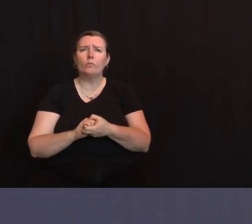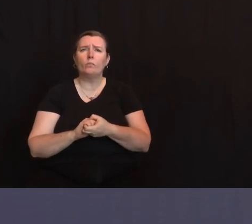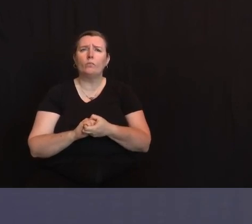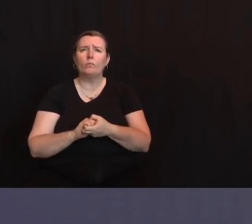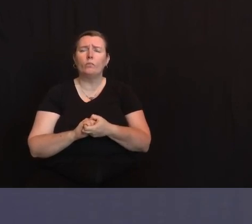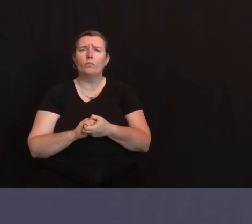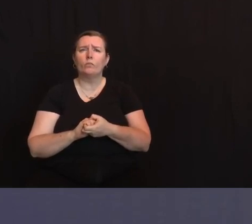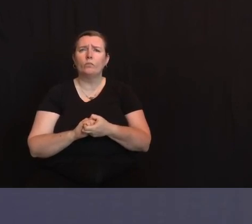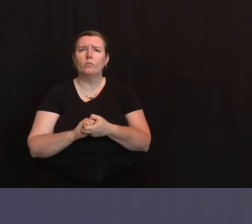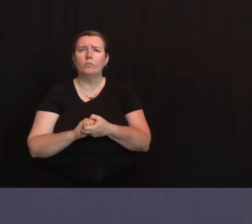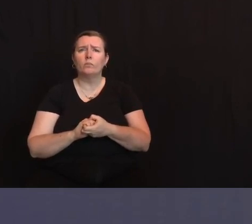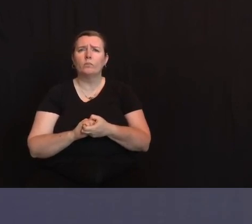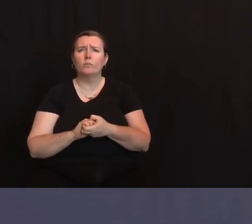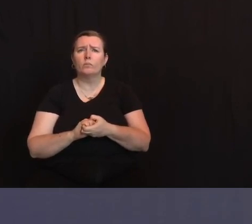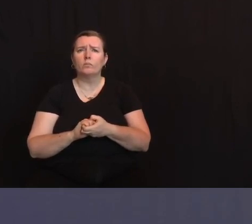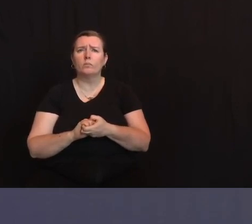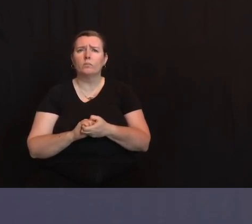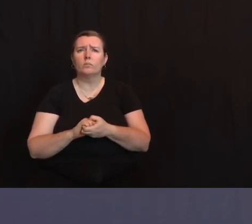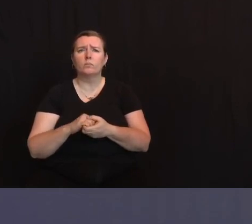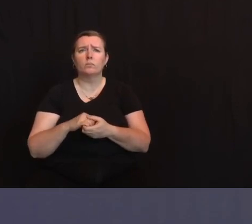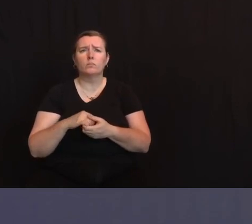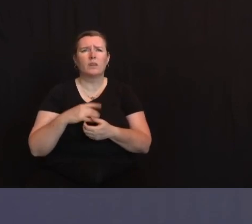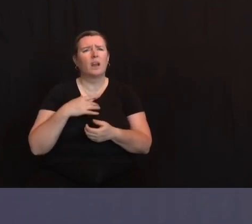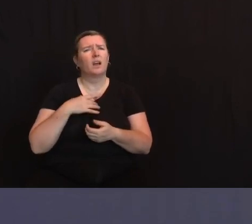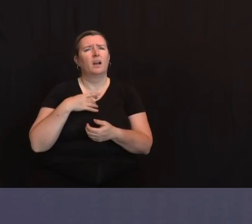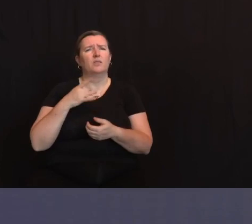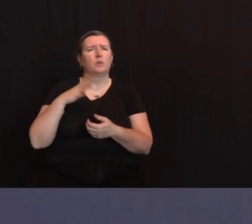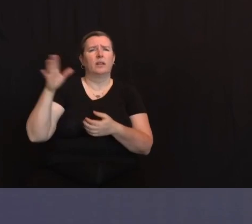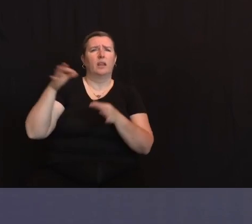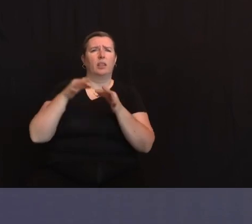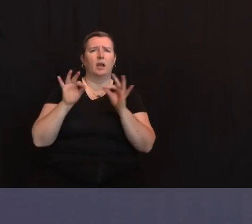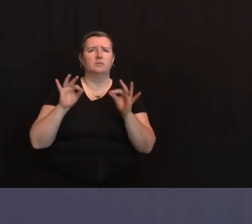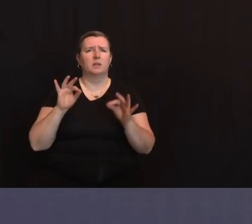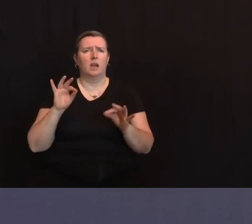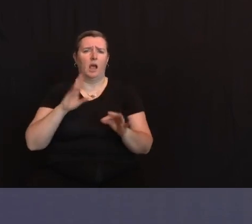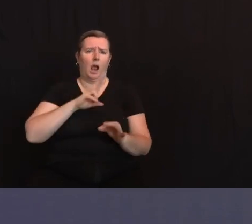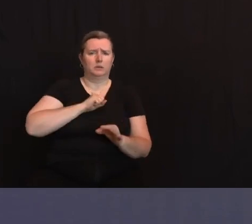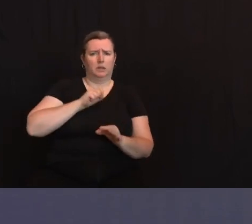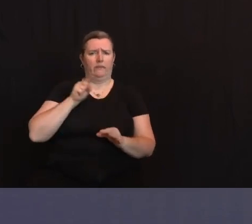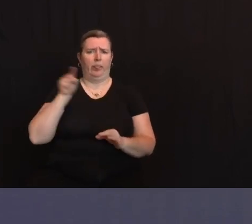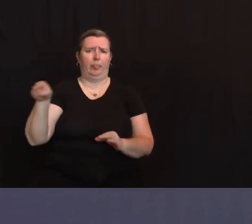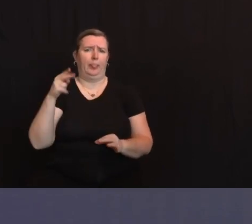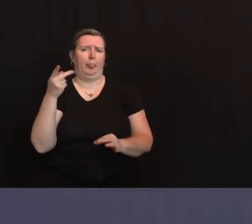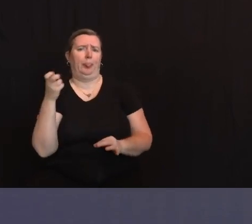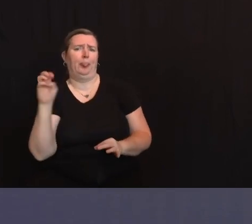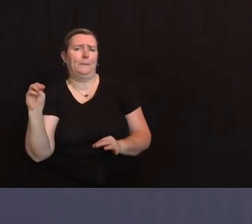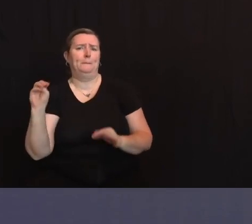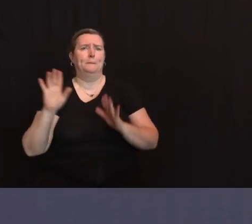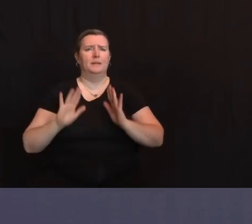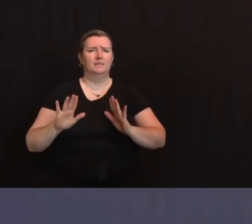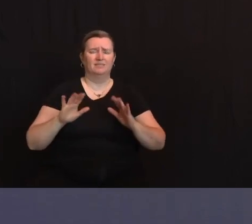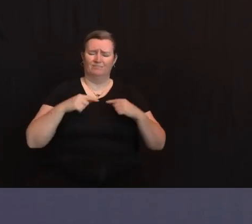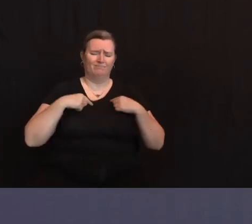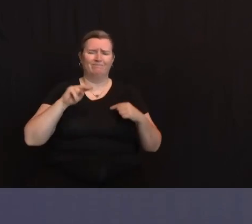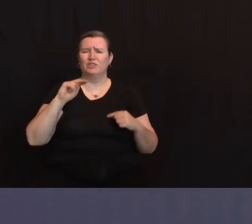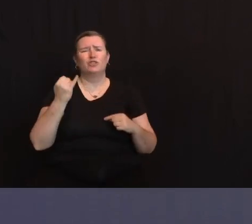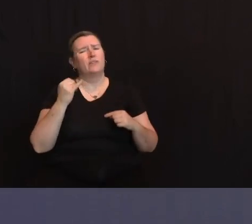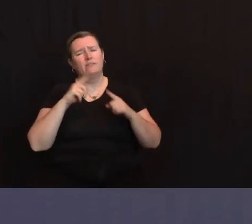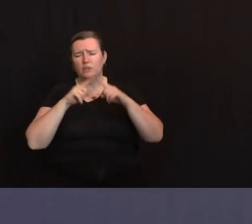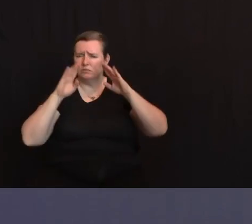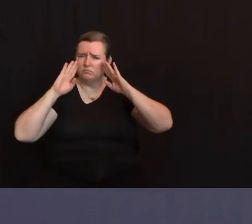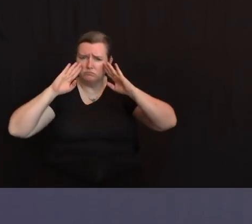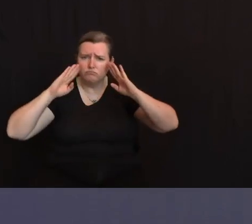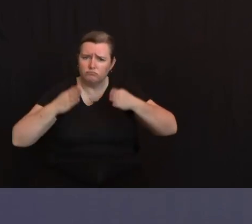inject us, them, or any amount of politics into this. We have strived from day one to make the calls based